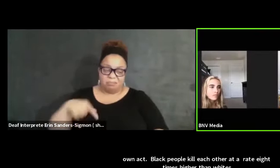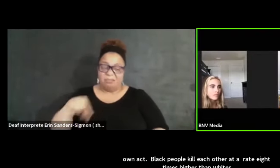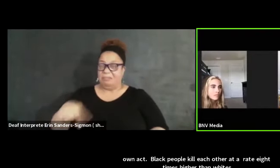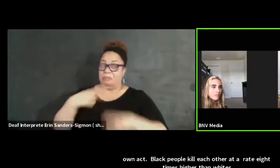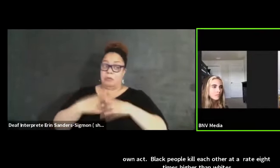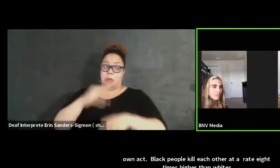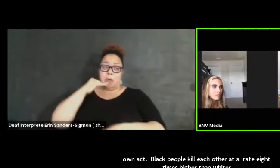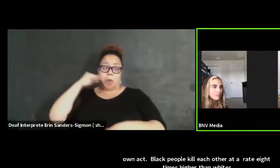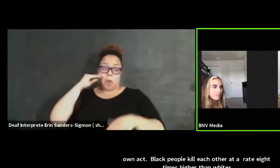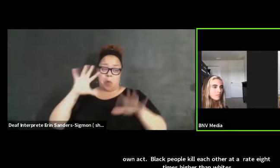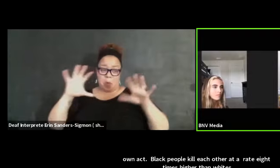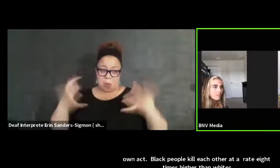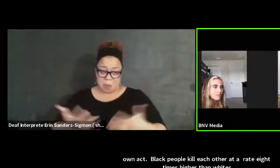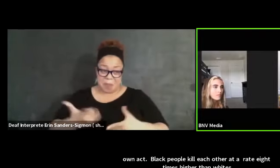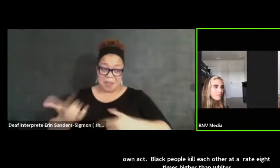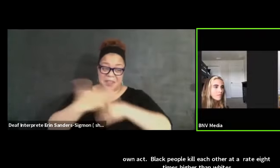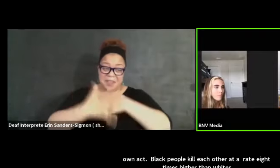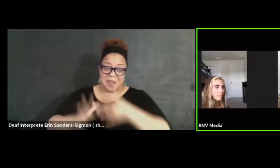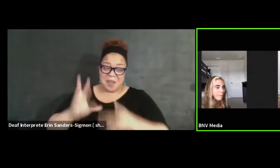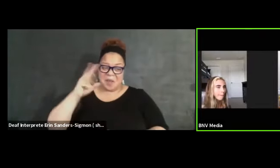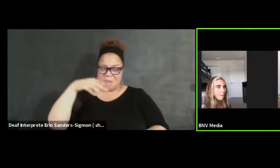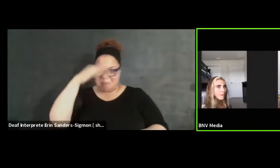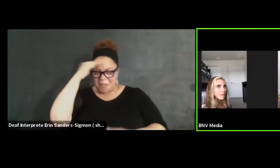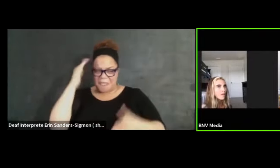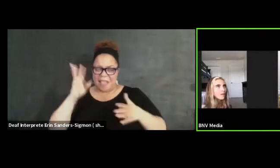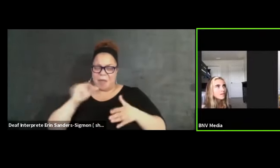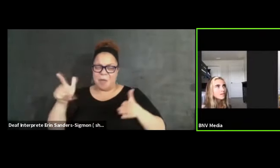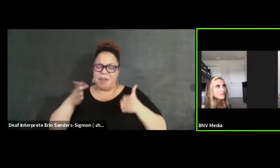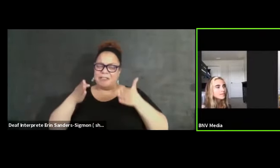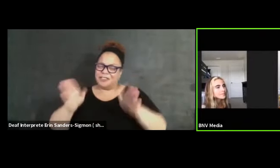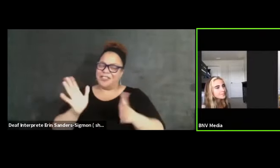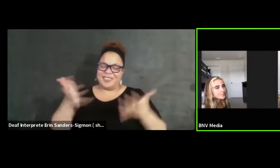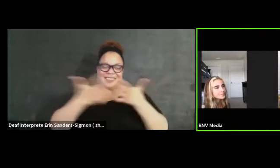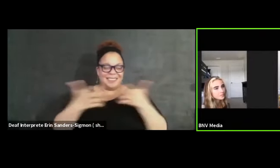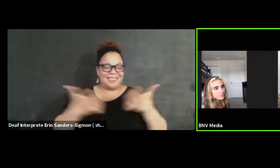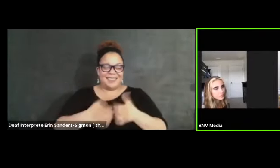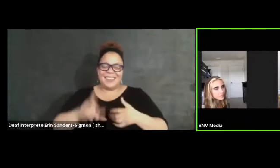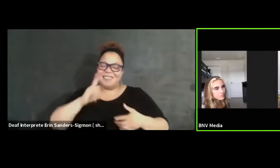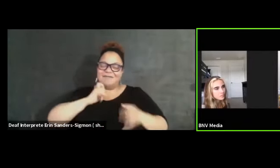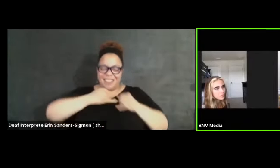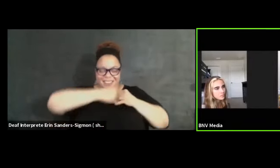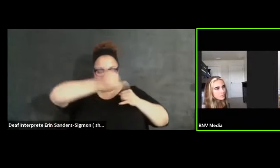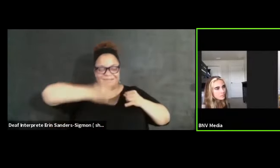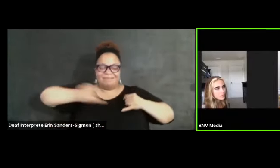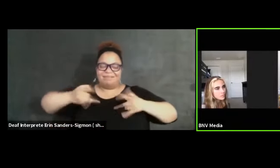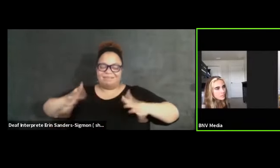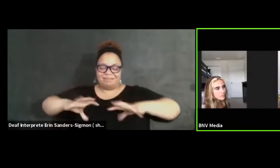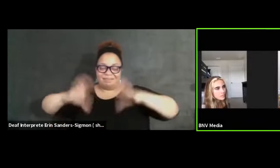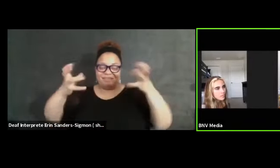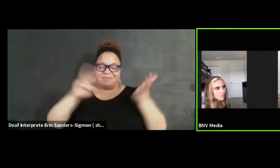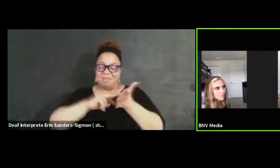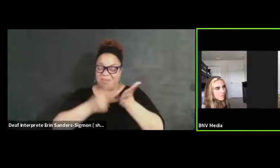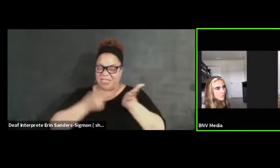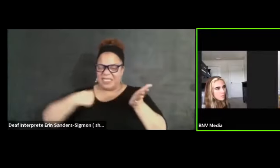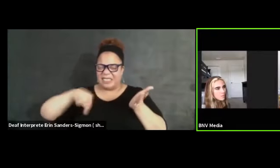NC, you see. Segregation and redlining left us mining in bankrupt earth. Rose out of slavery just to be brought back to the dirt.